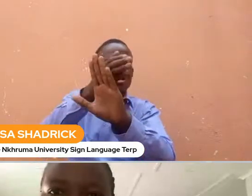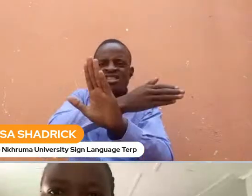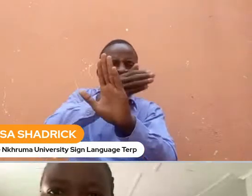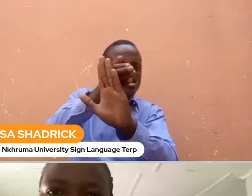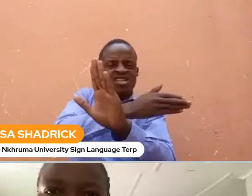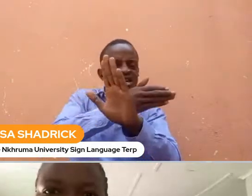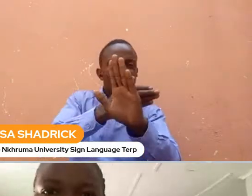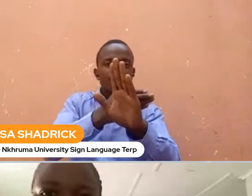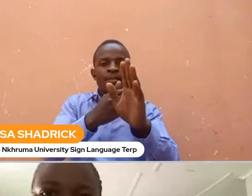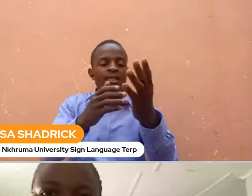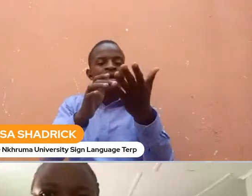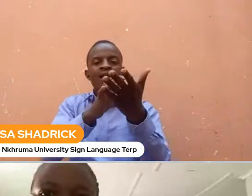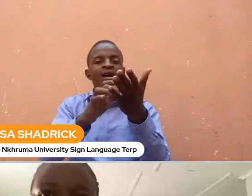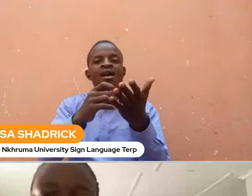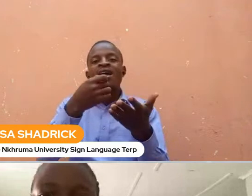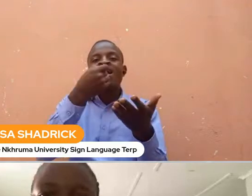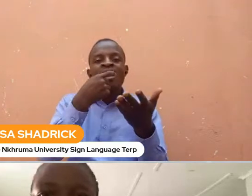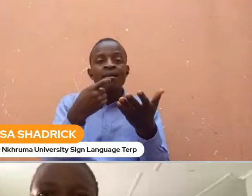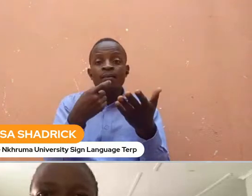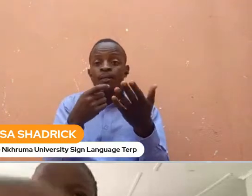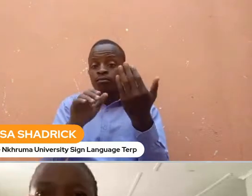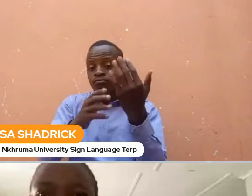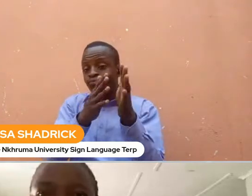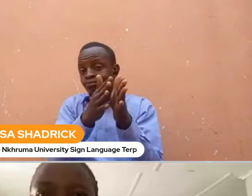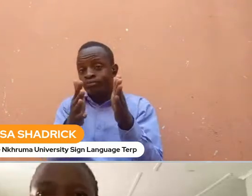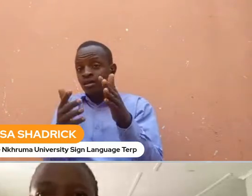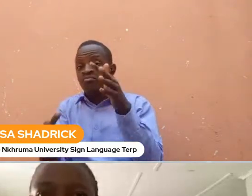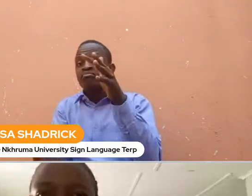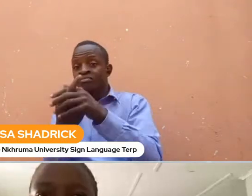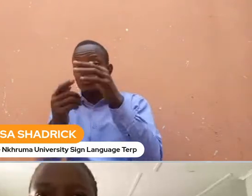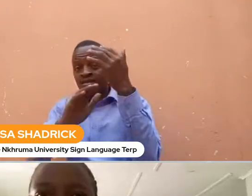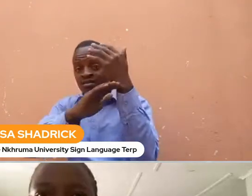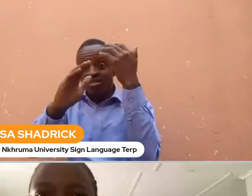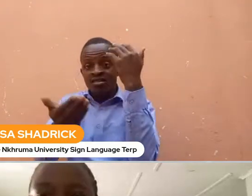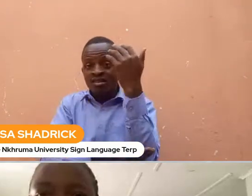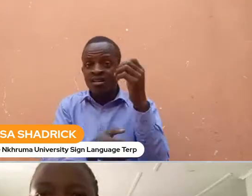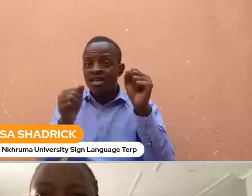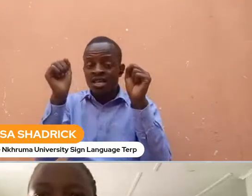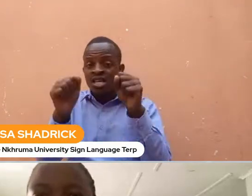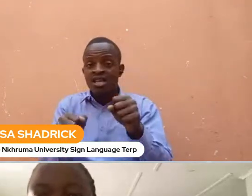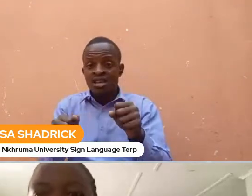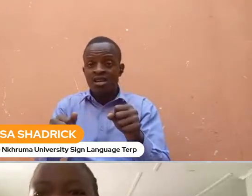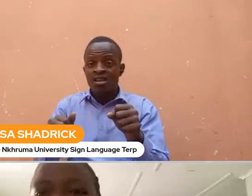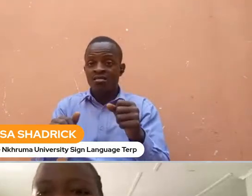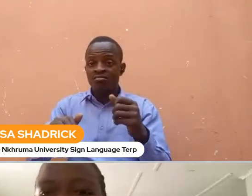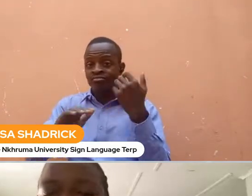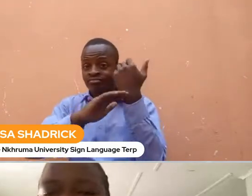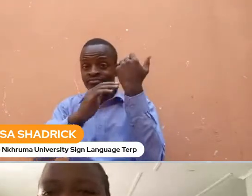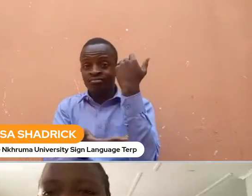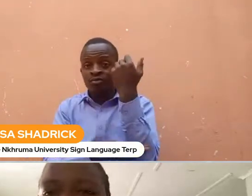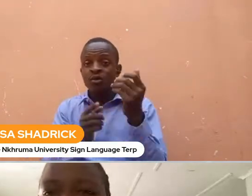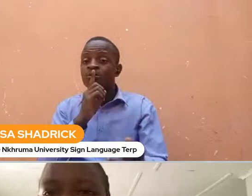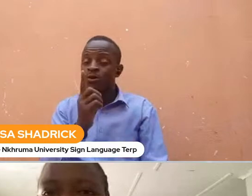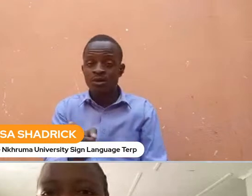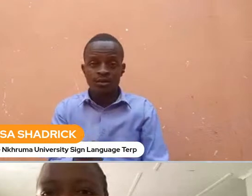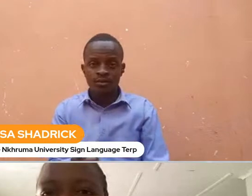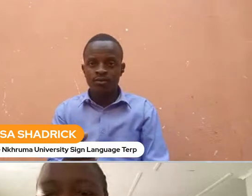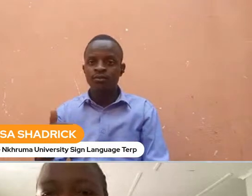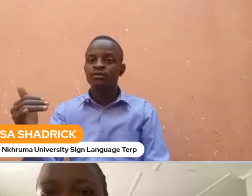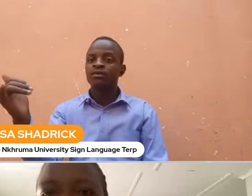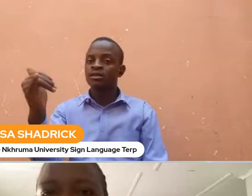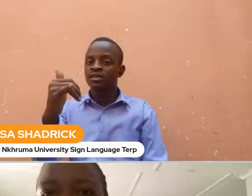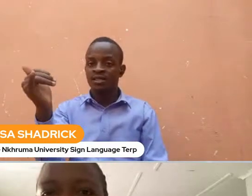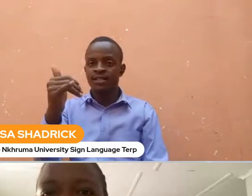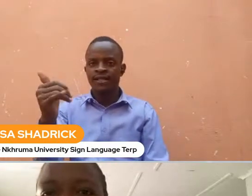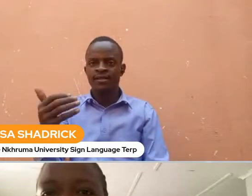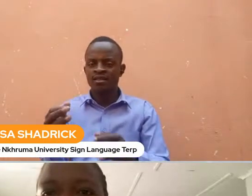pill and the non-hormonal devices. Once you just remove those, then you can